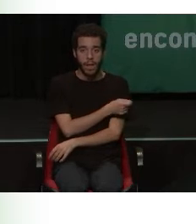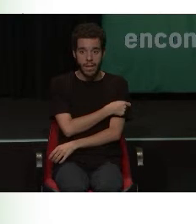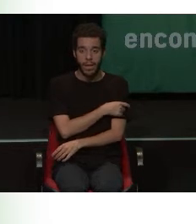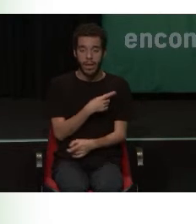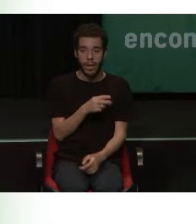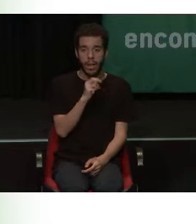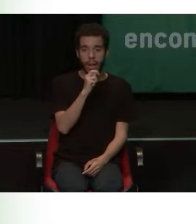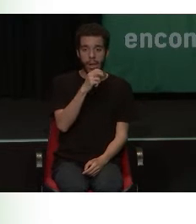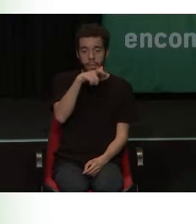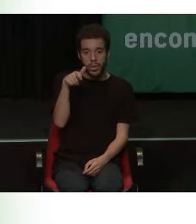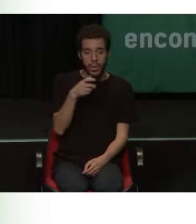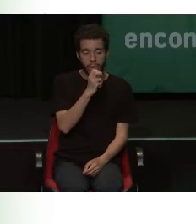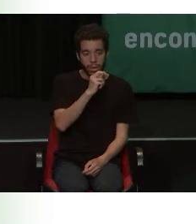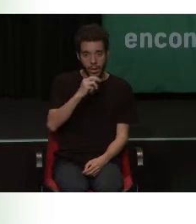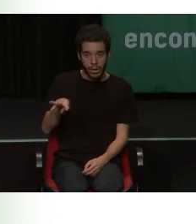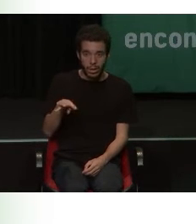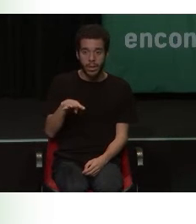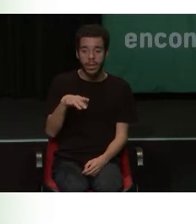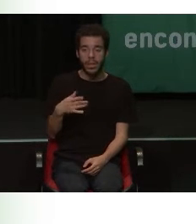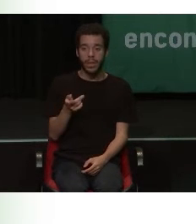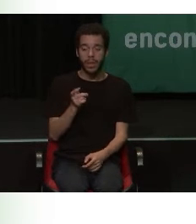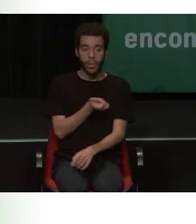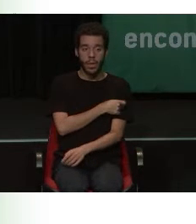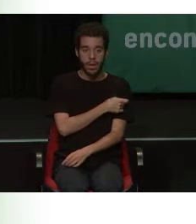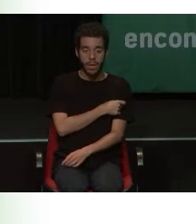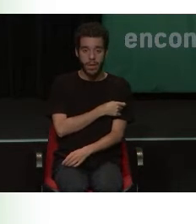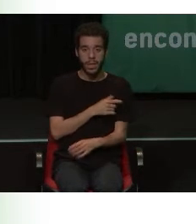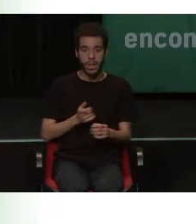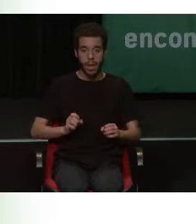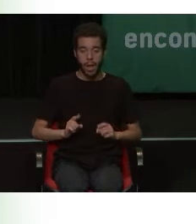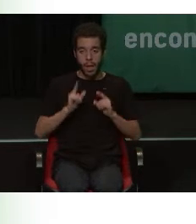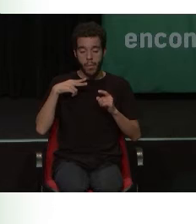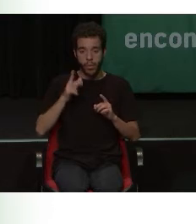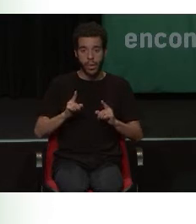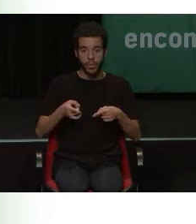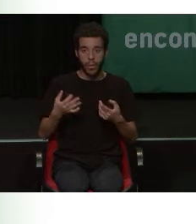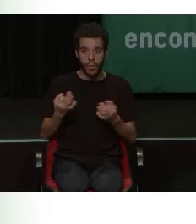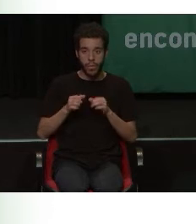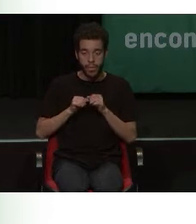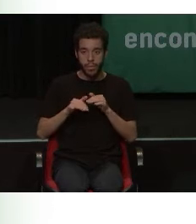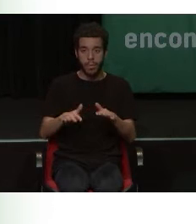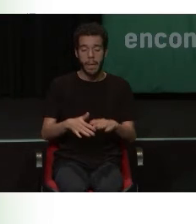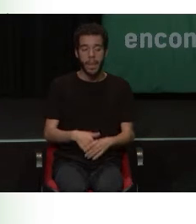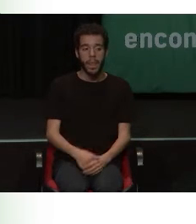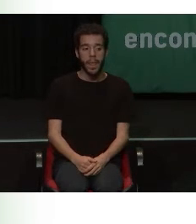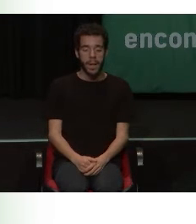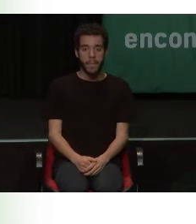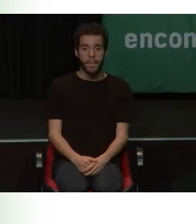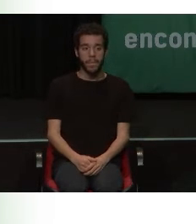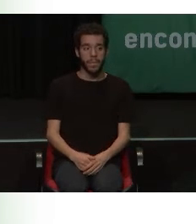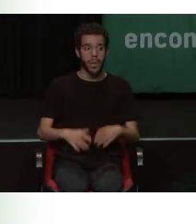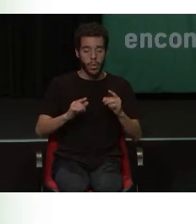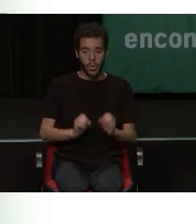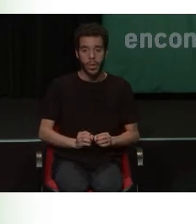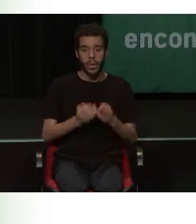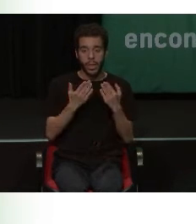3,000 individuals since the beginning of vaccination in Portugal. Follow means we monitor them at the beginning,